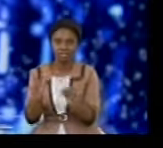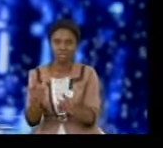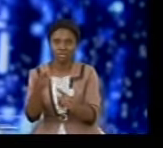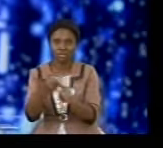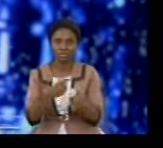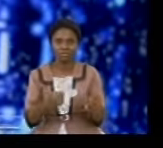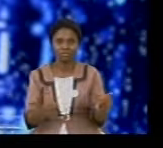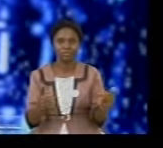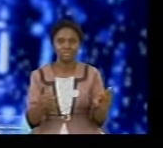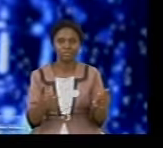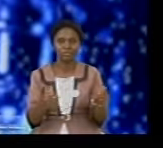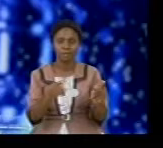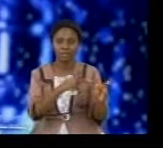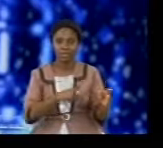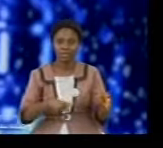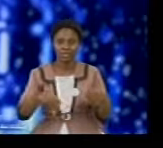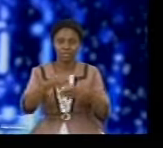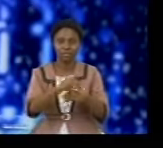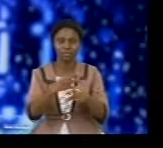is the kingdom of light.